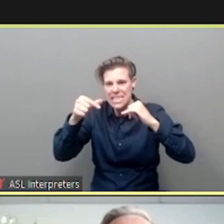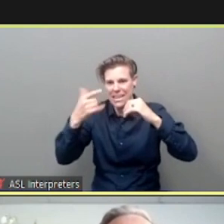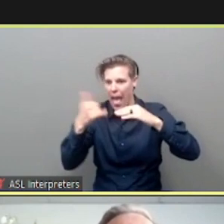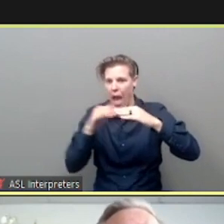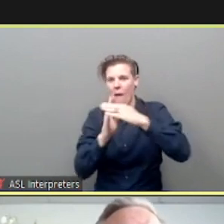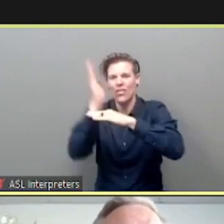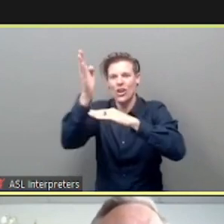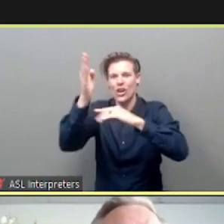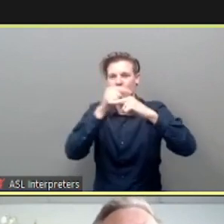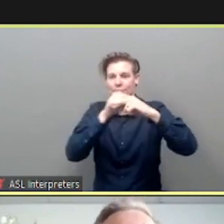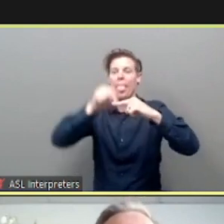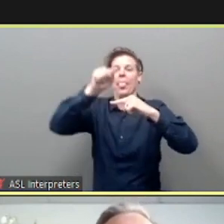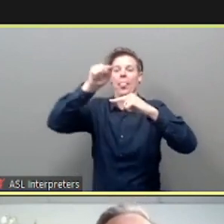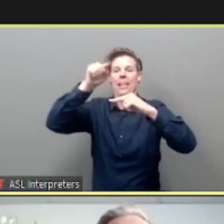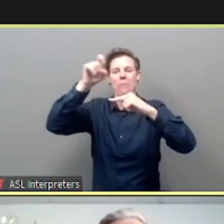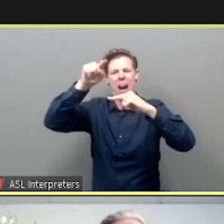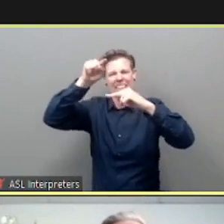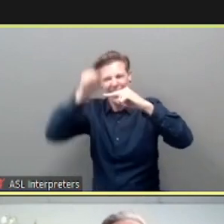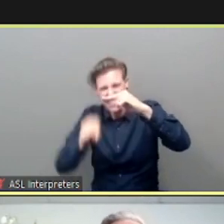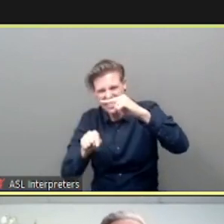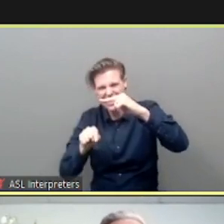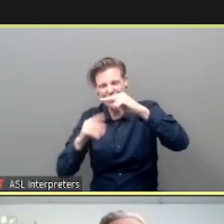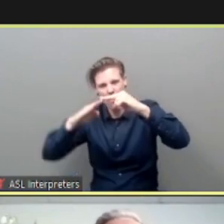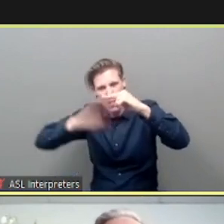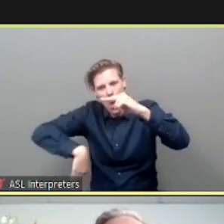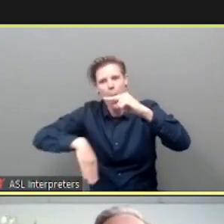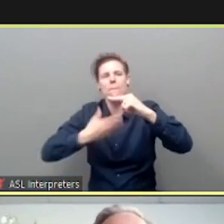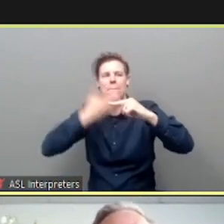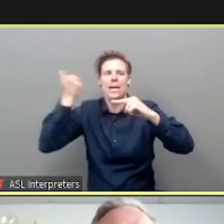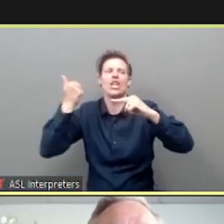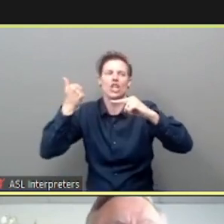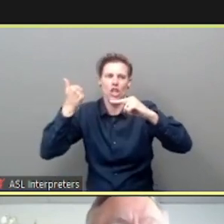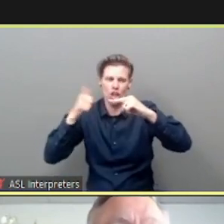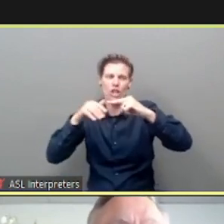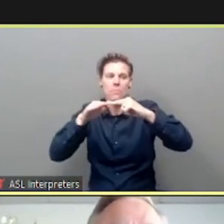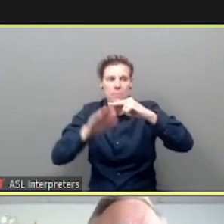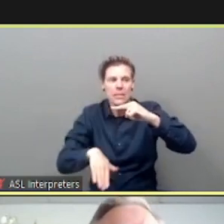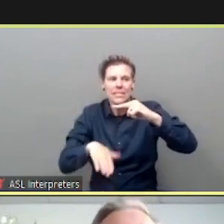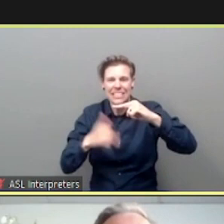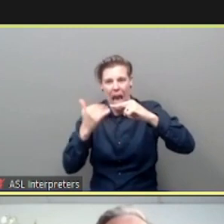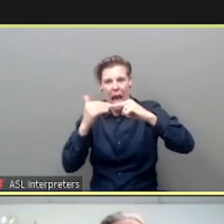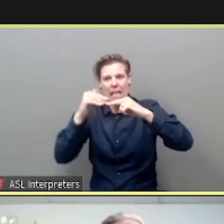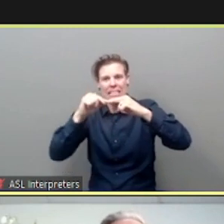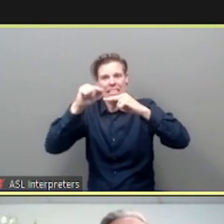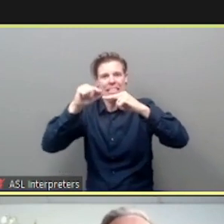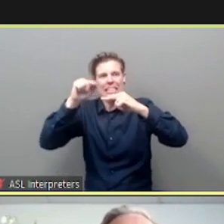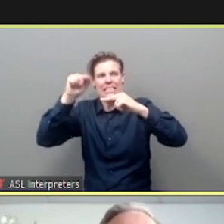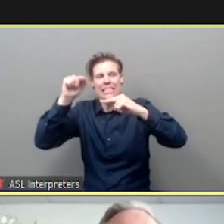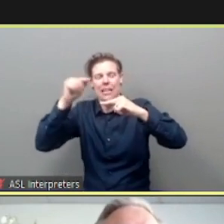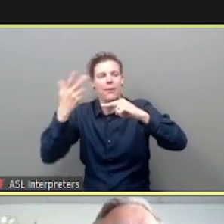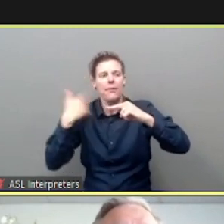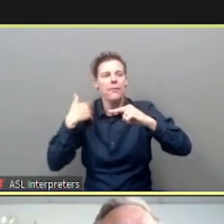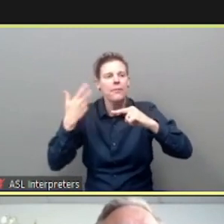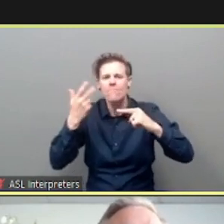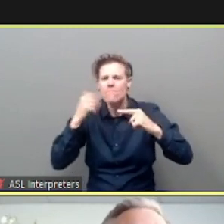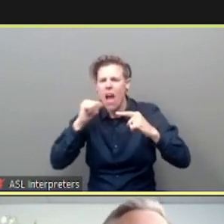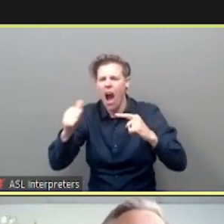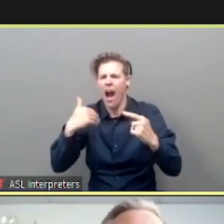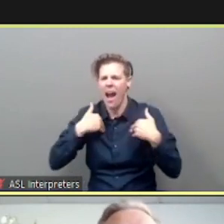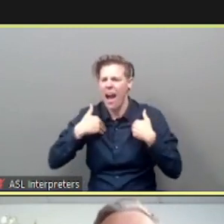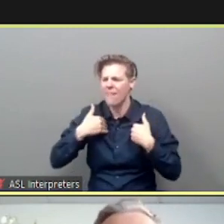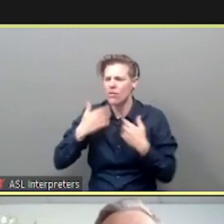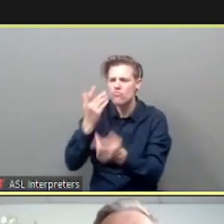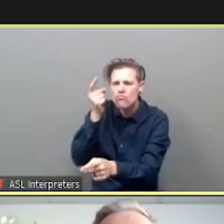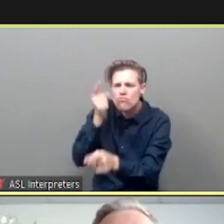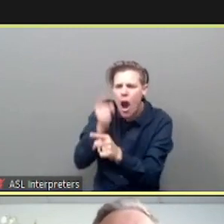we get over that green line, it means we're missing cases, that we're not really getting our arms completely around all the cases